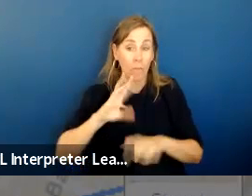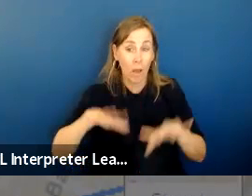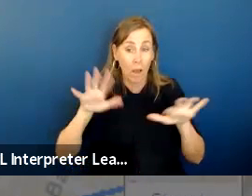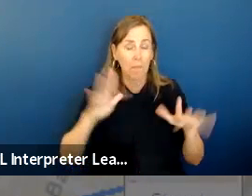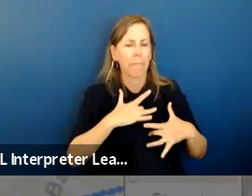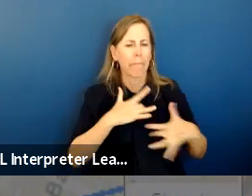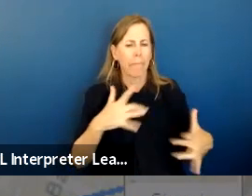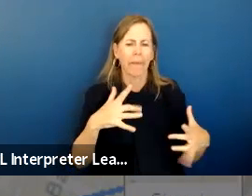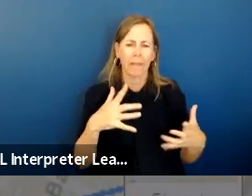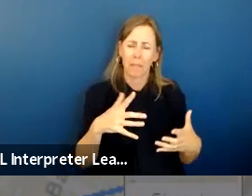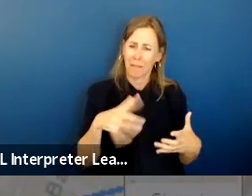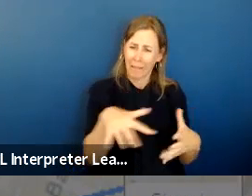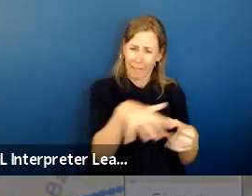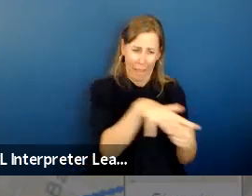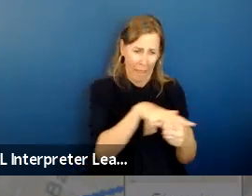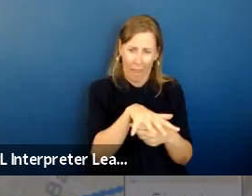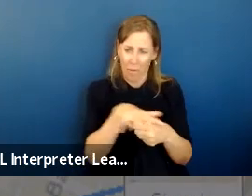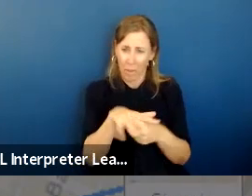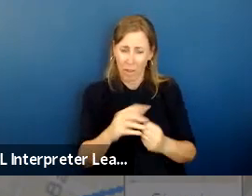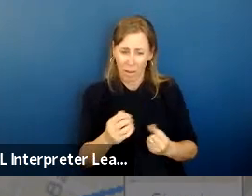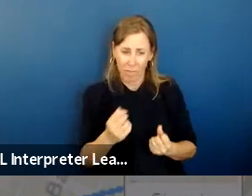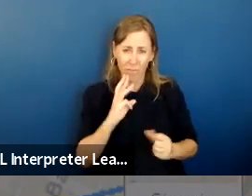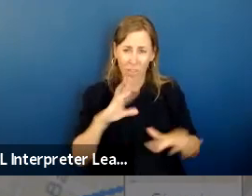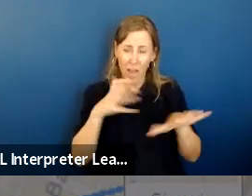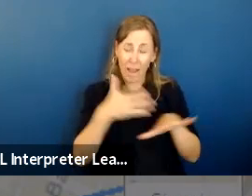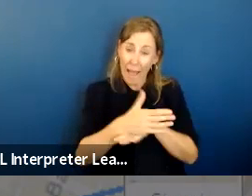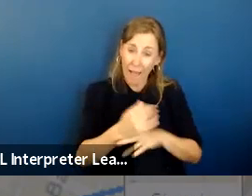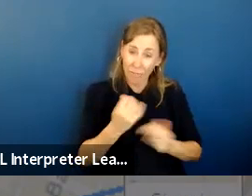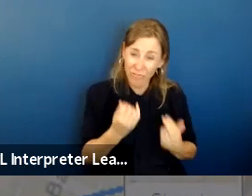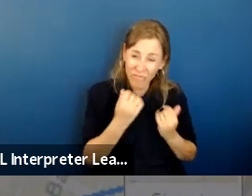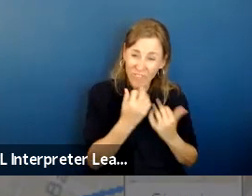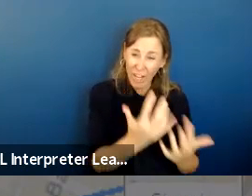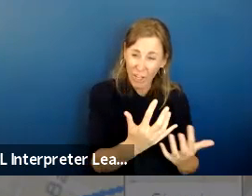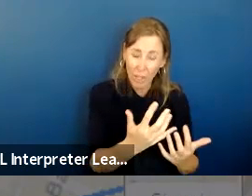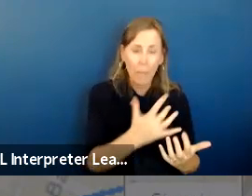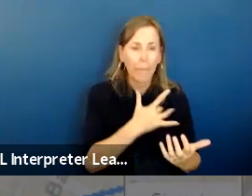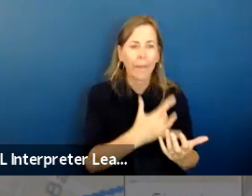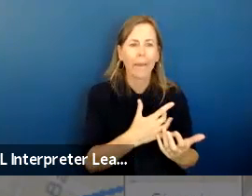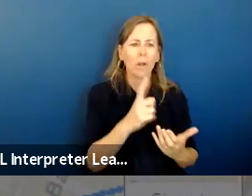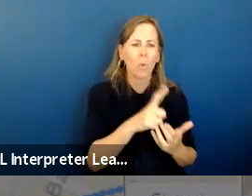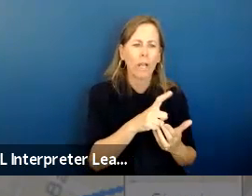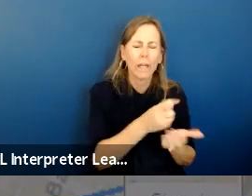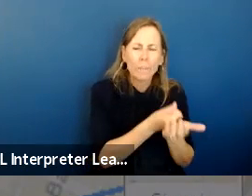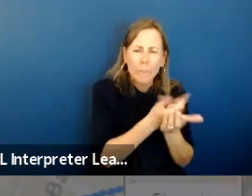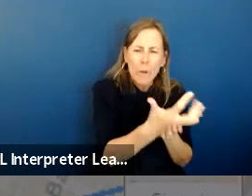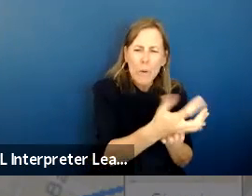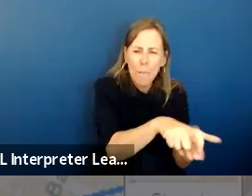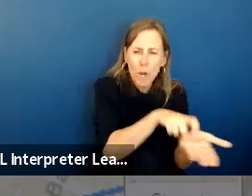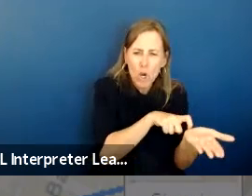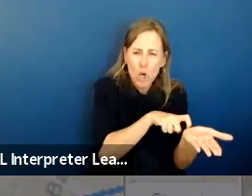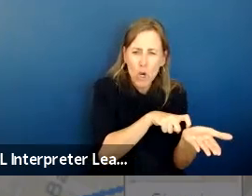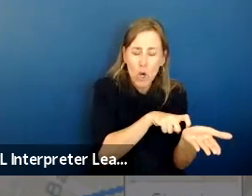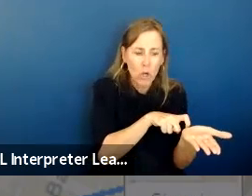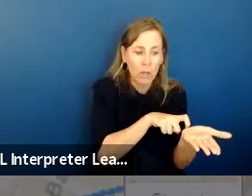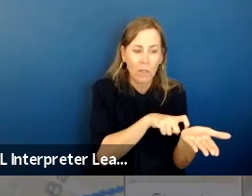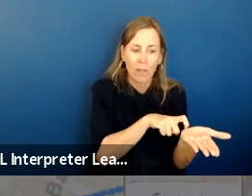Typically, the areas of flooding after fire will consist of overland flows from the burn scar and will not be replicated or duplicated